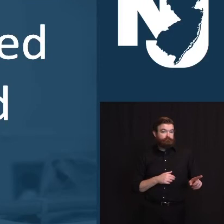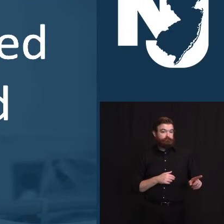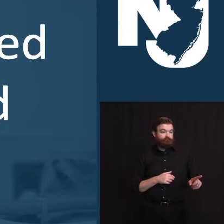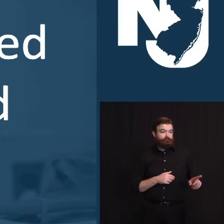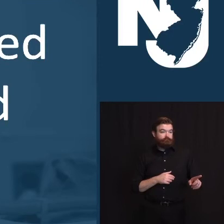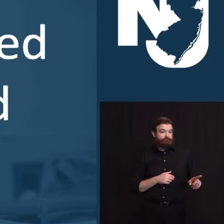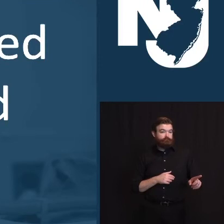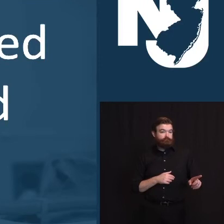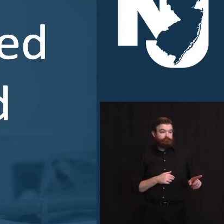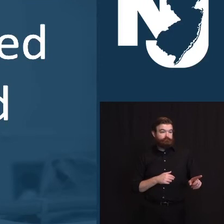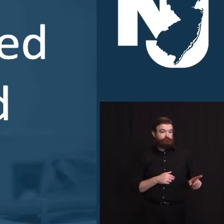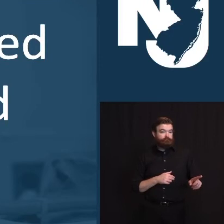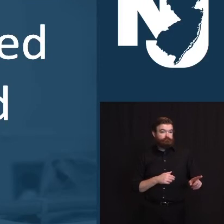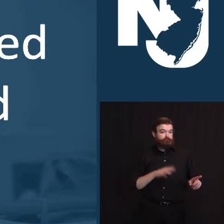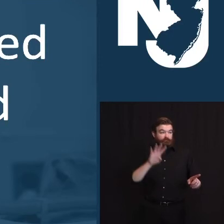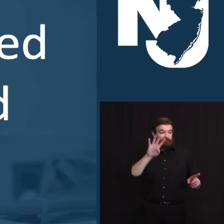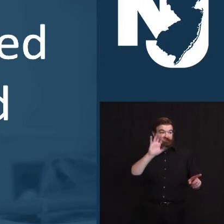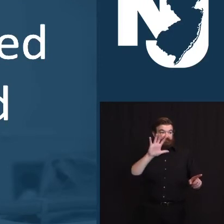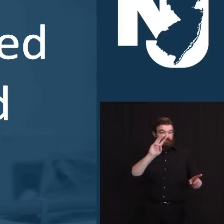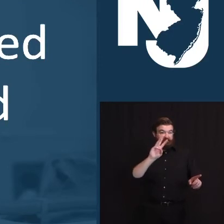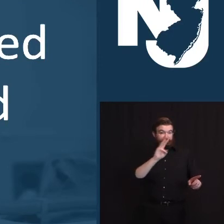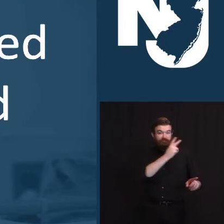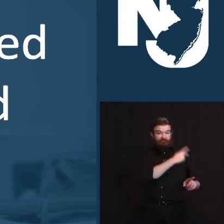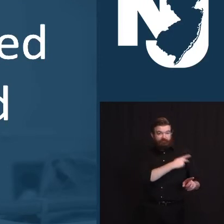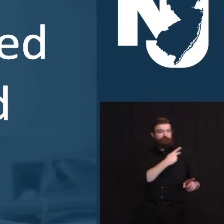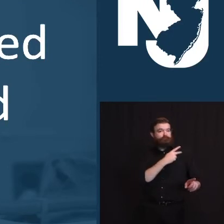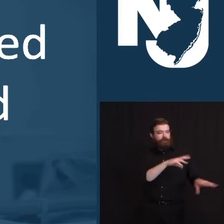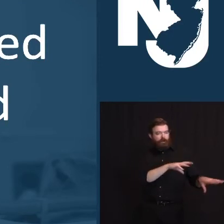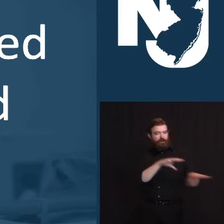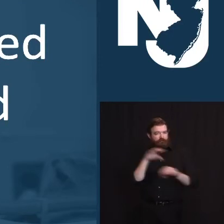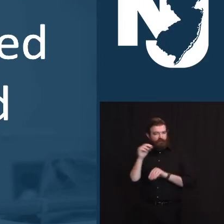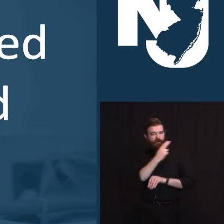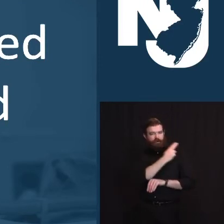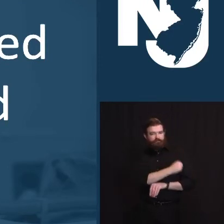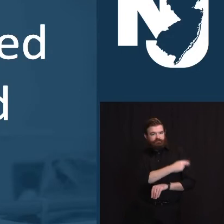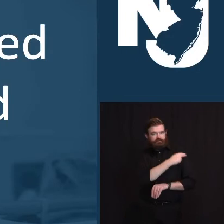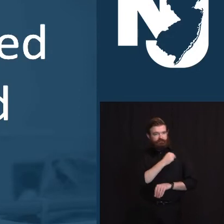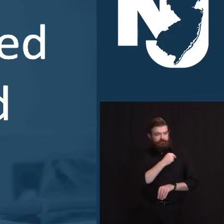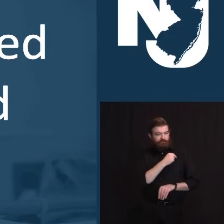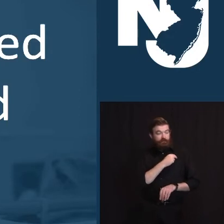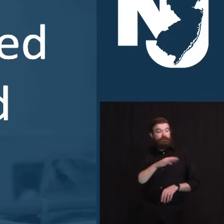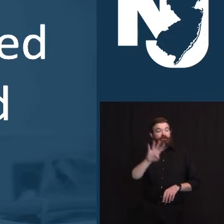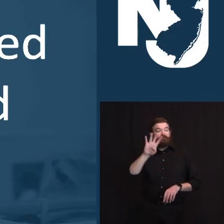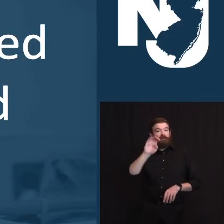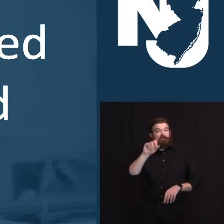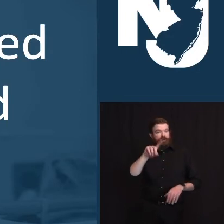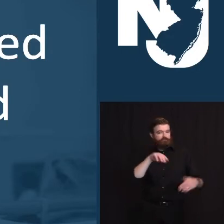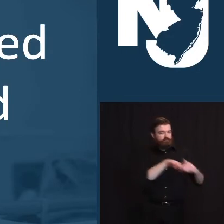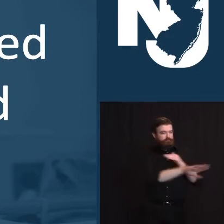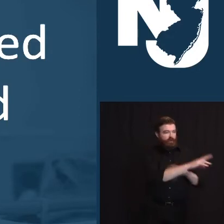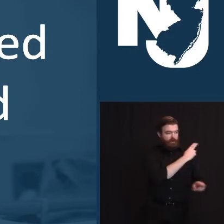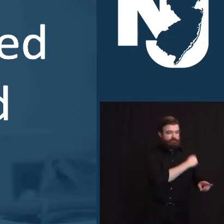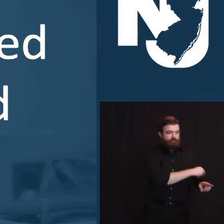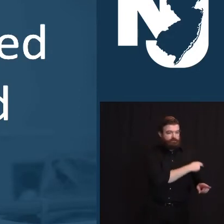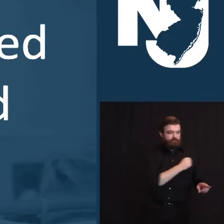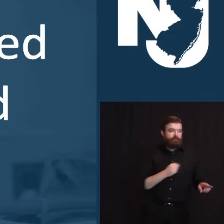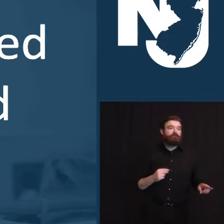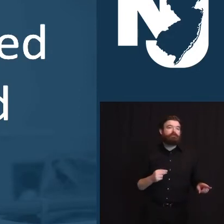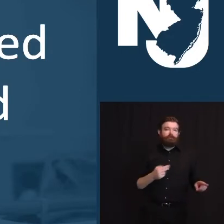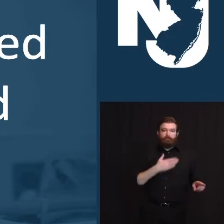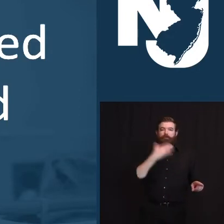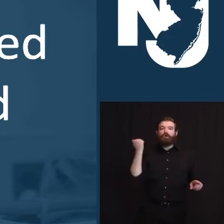in. 456 live patients left, 401 went in, and again, at the risk of comparing apples to oranges, these